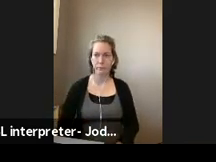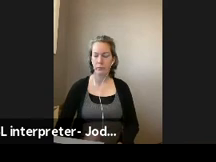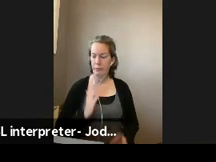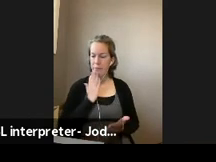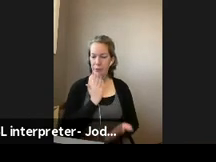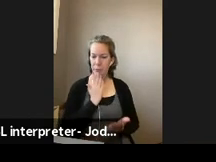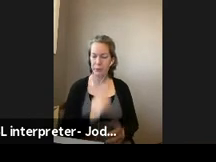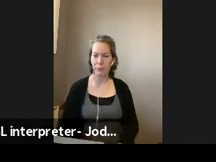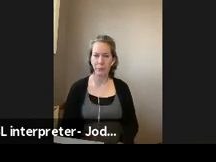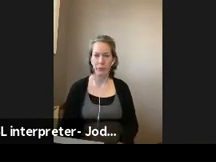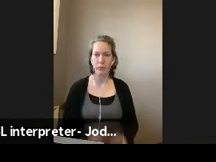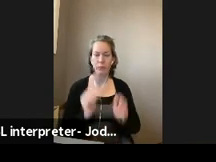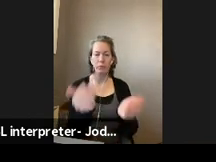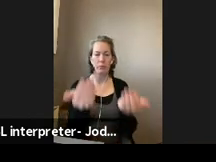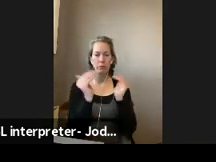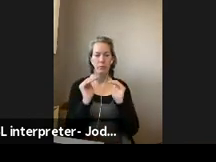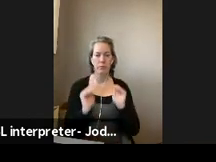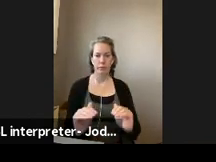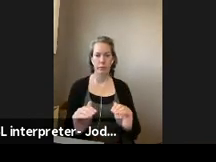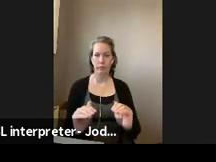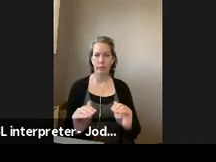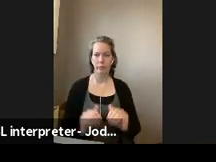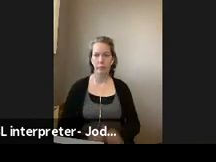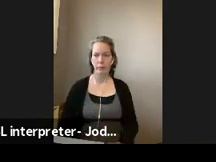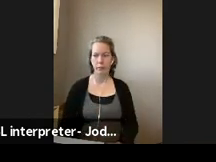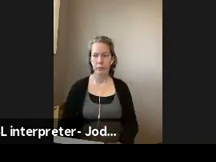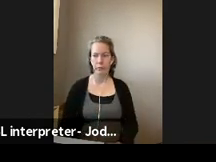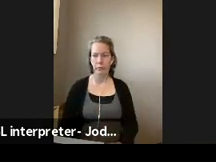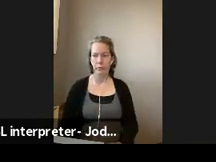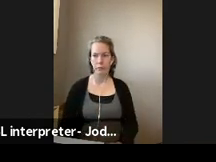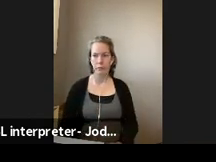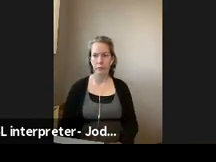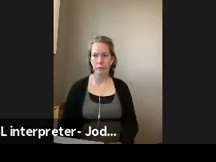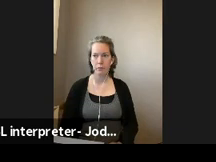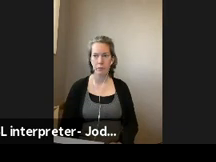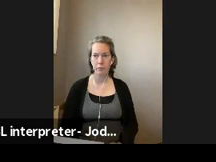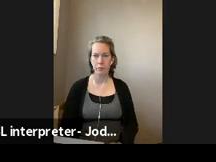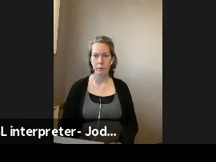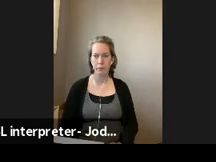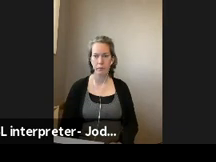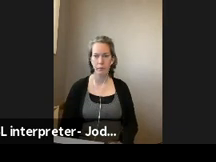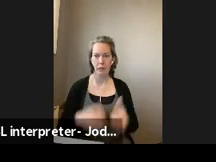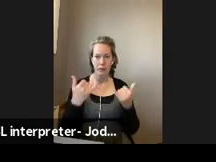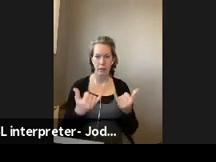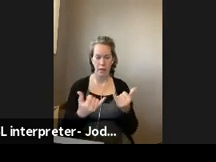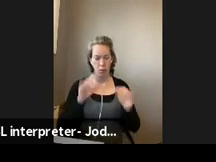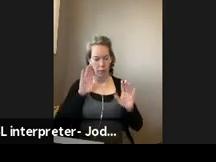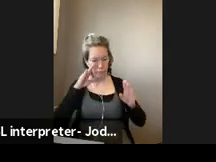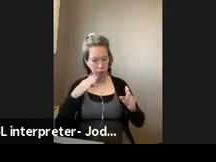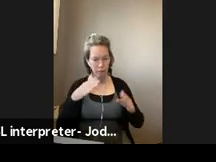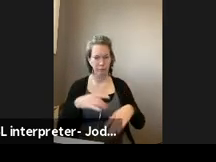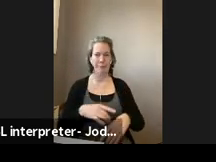Okay, so we're moving on now to talking a little bit more about safety, especially, oops, my